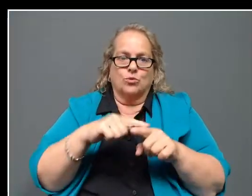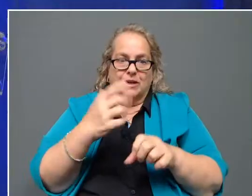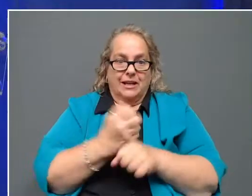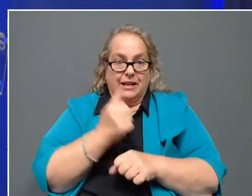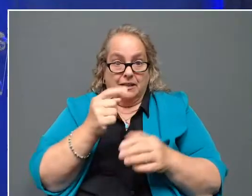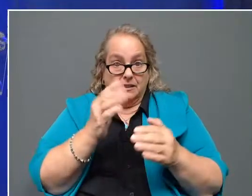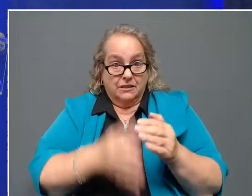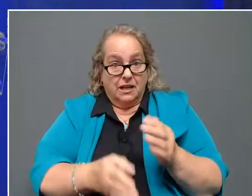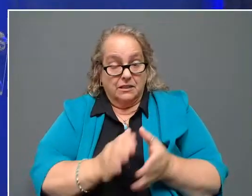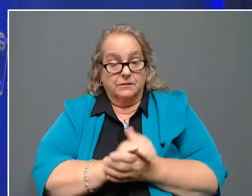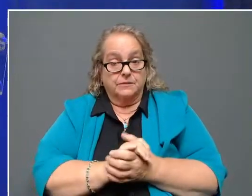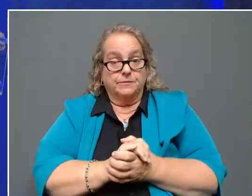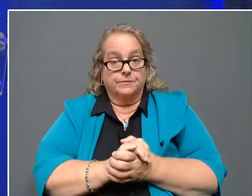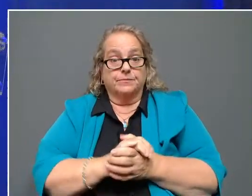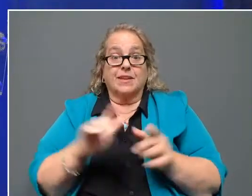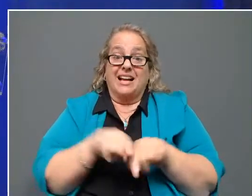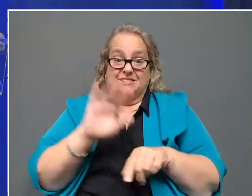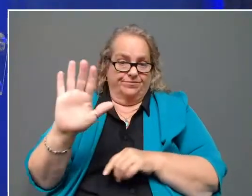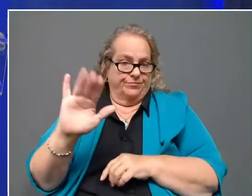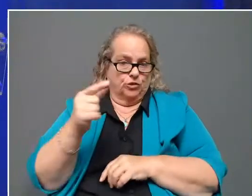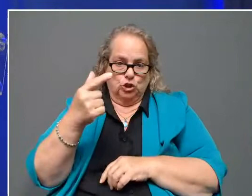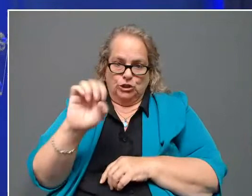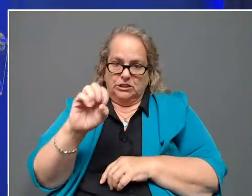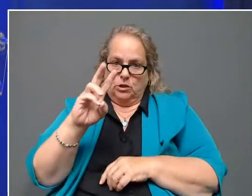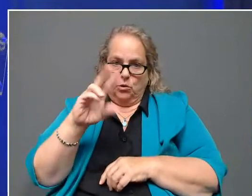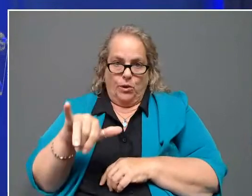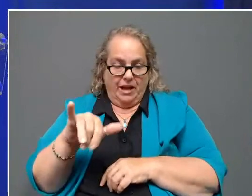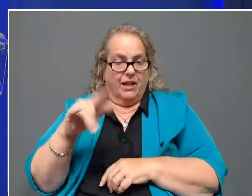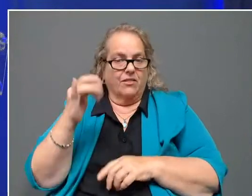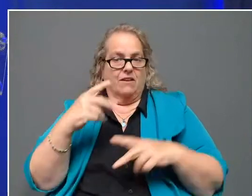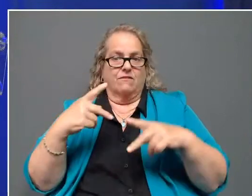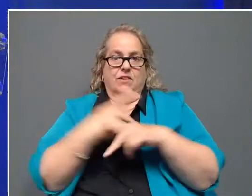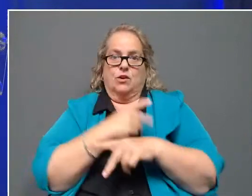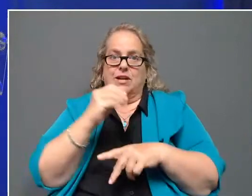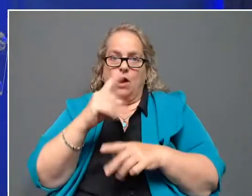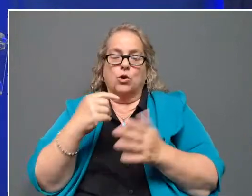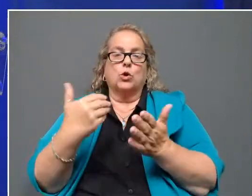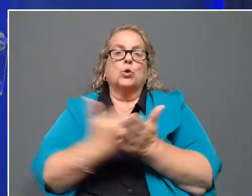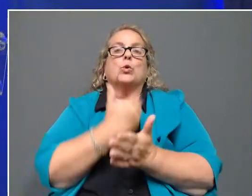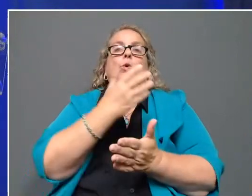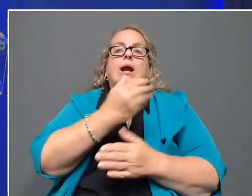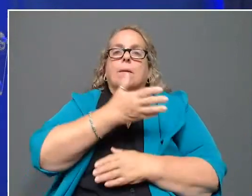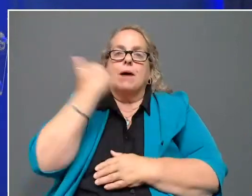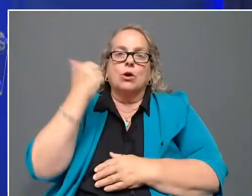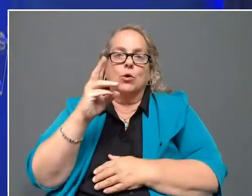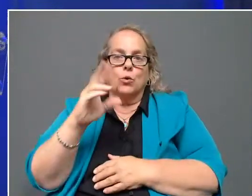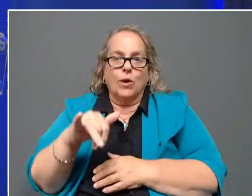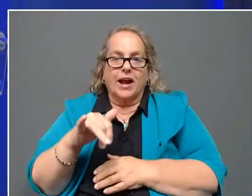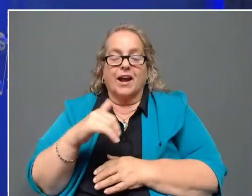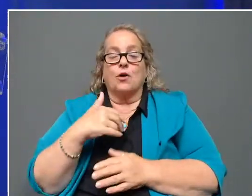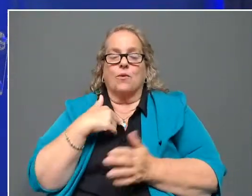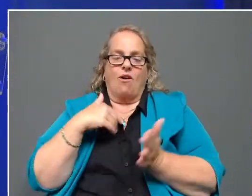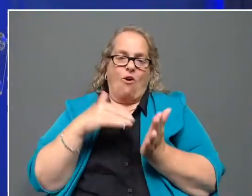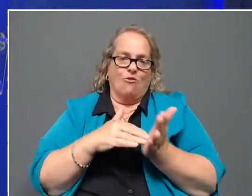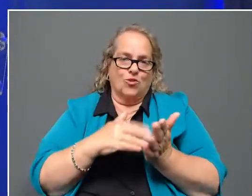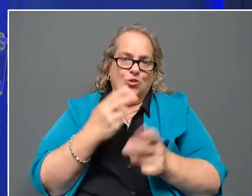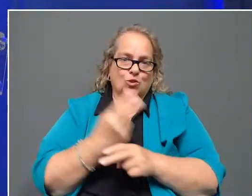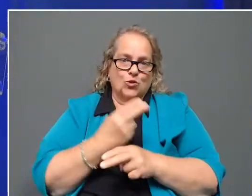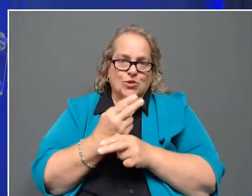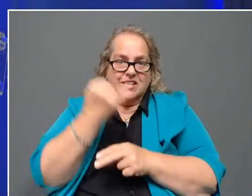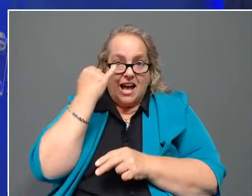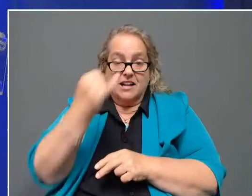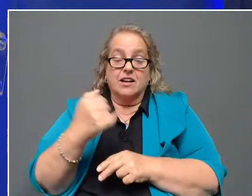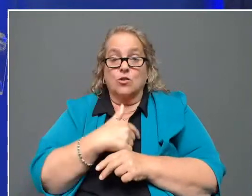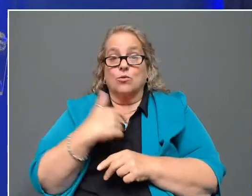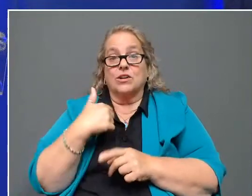As is the GEA way, they figured out a new and better way. We often use the analogy that we changed the tire